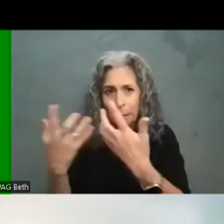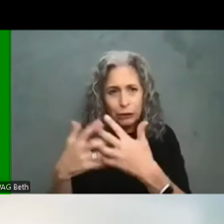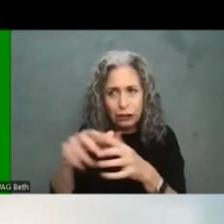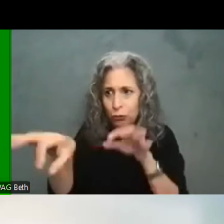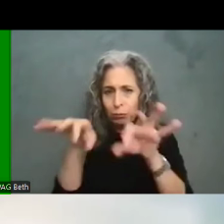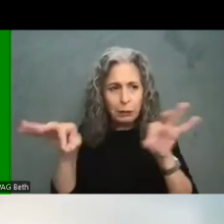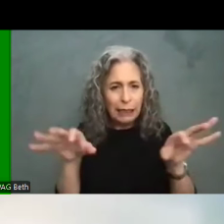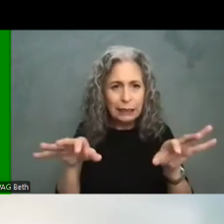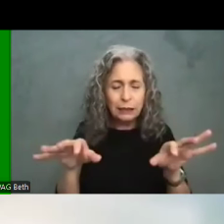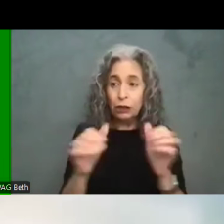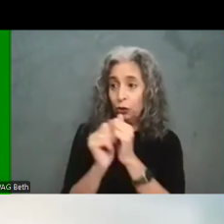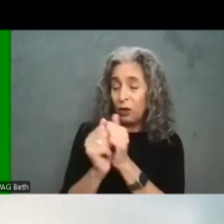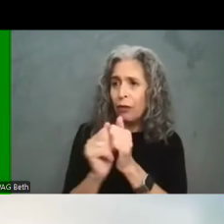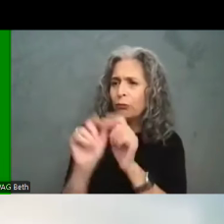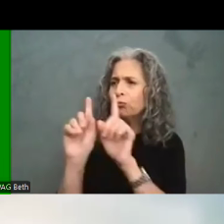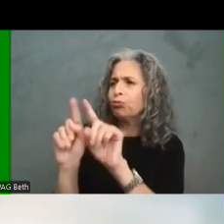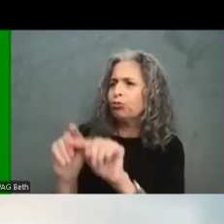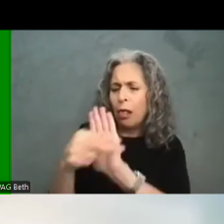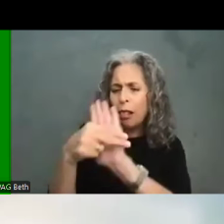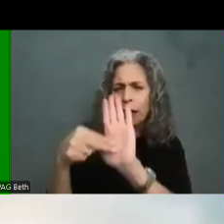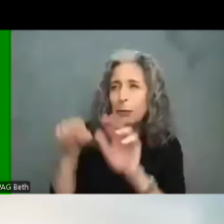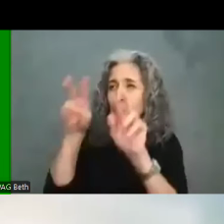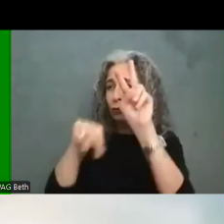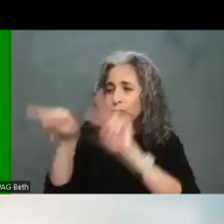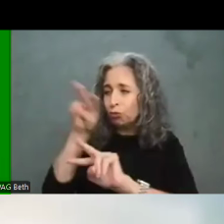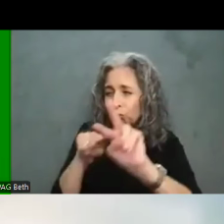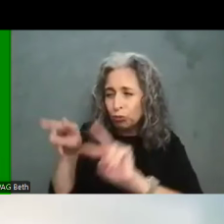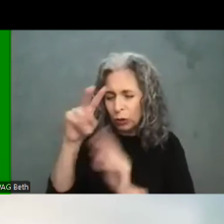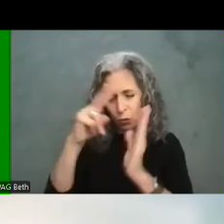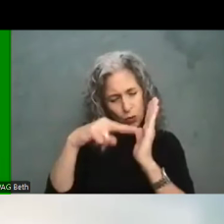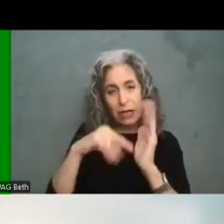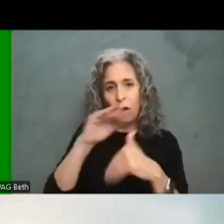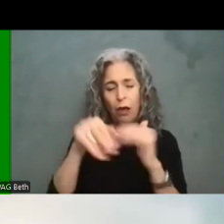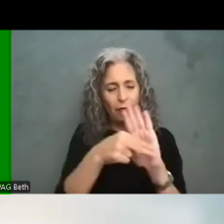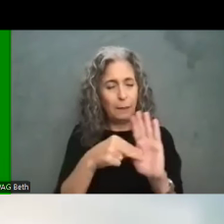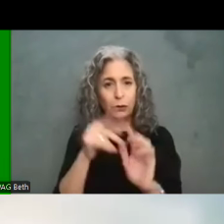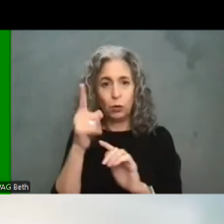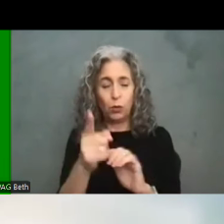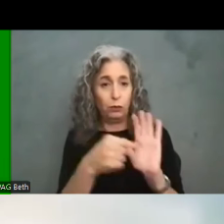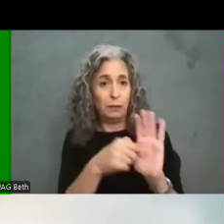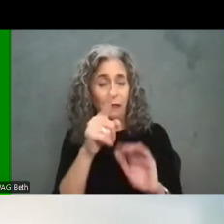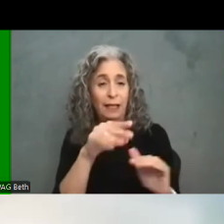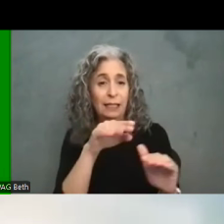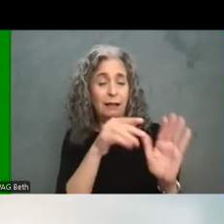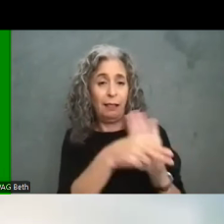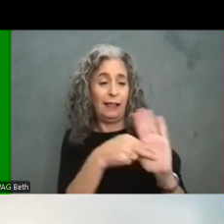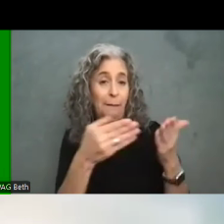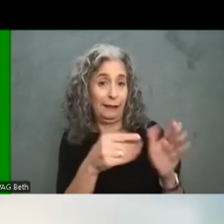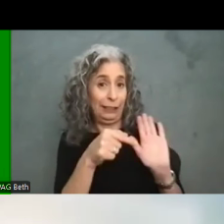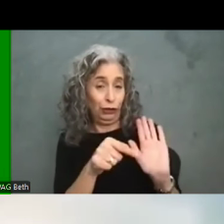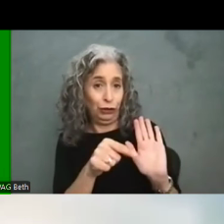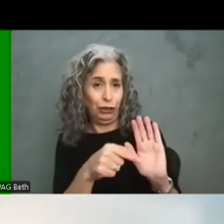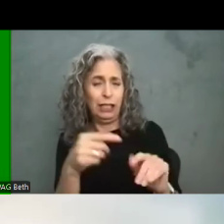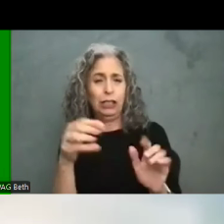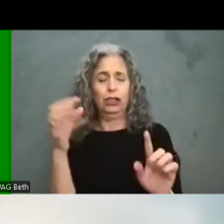together they're checking out the accessibility labels on each of these machines, and the one represented by this label shown here has a score